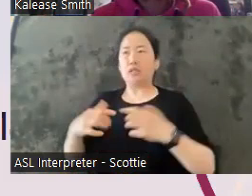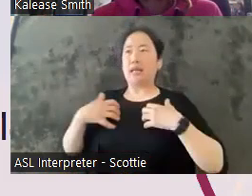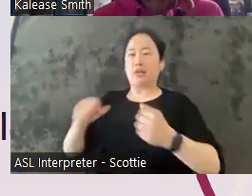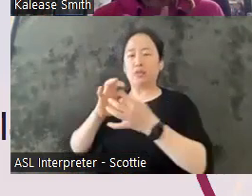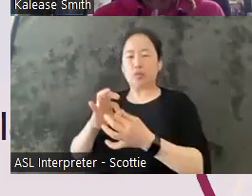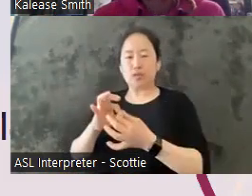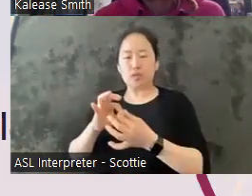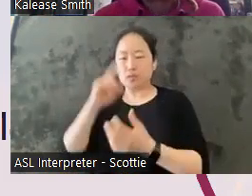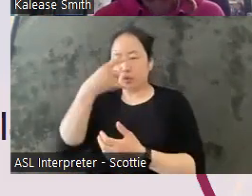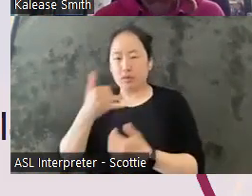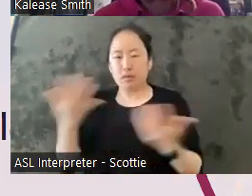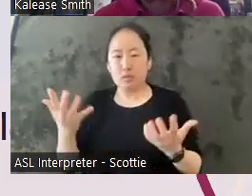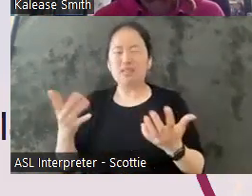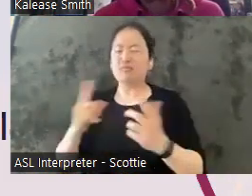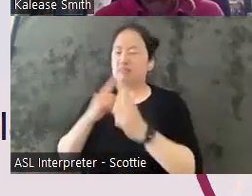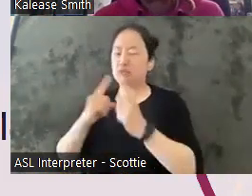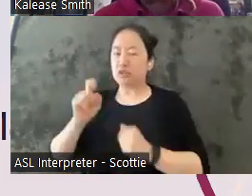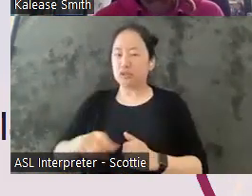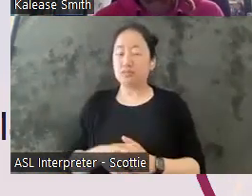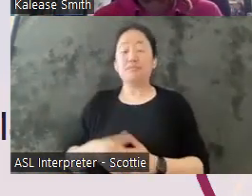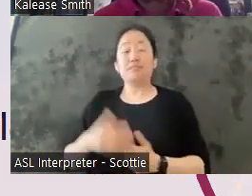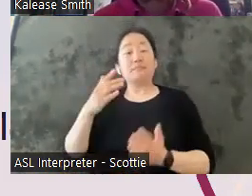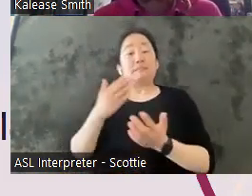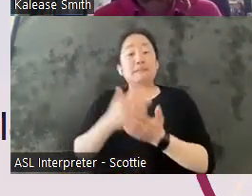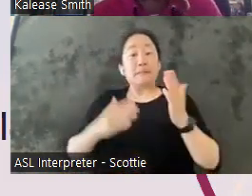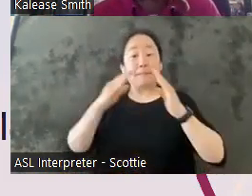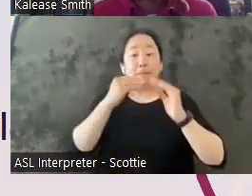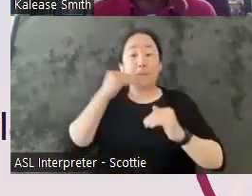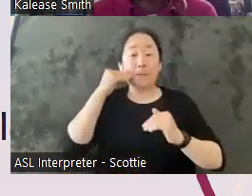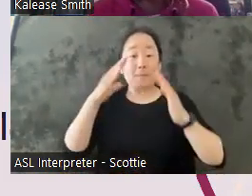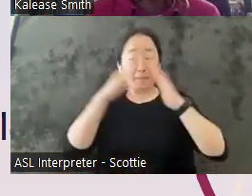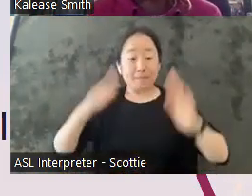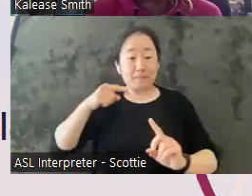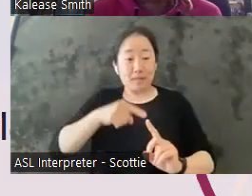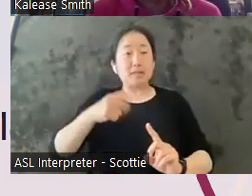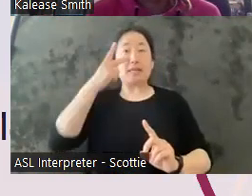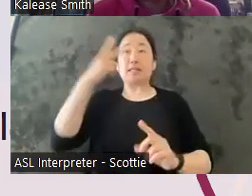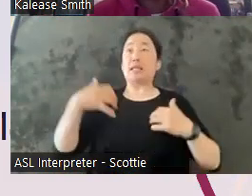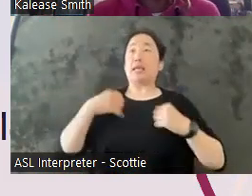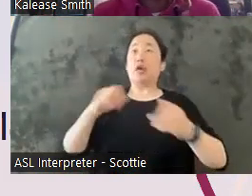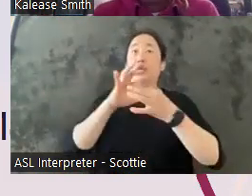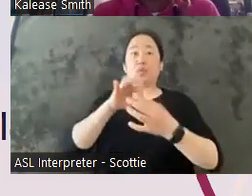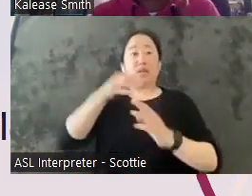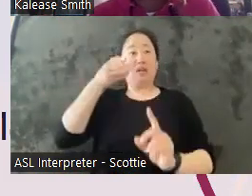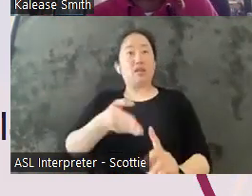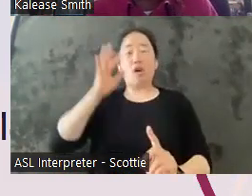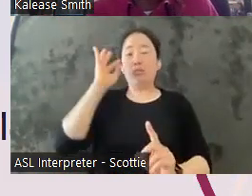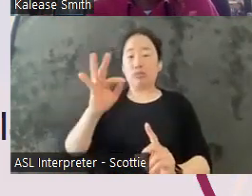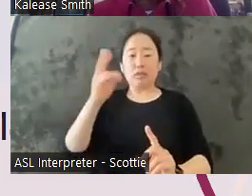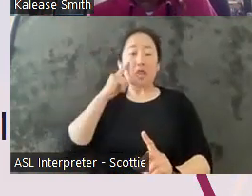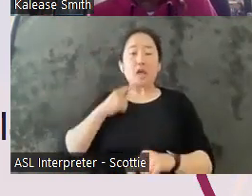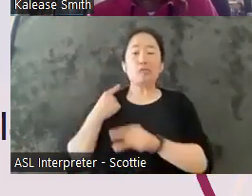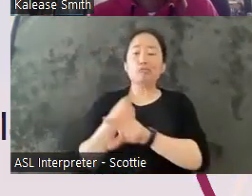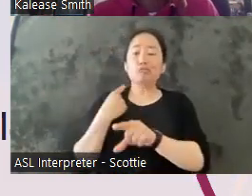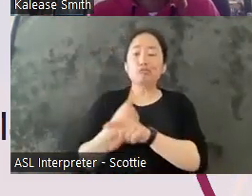homes, they may see one or the other, right? So they may see an unhealthy relationship and think that's the norm, right? And then they get in an